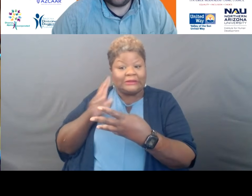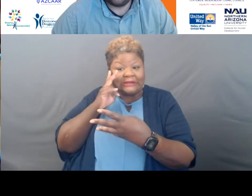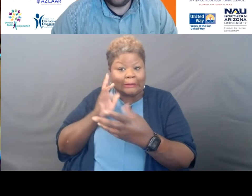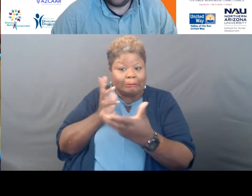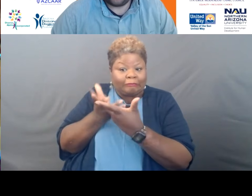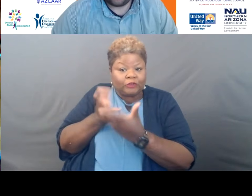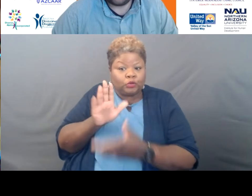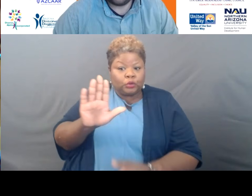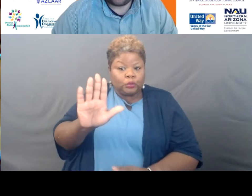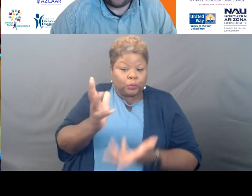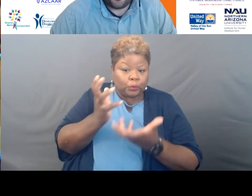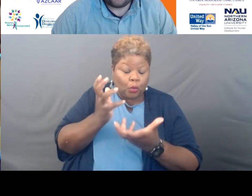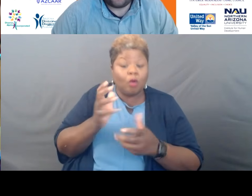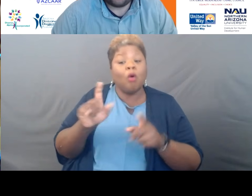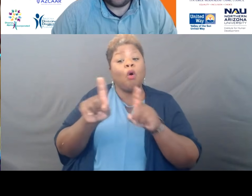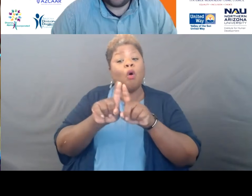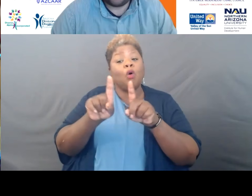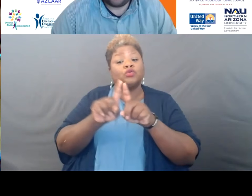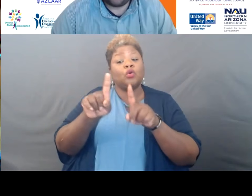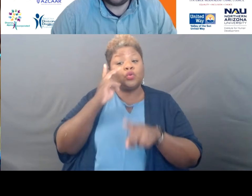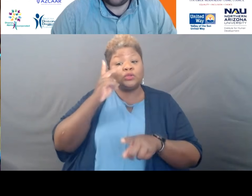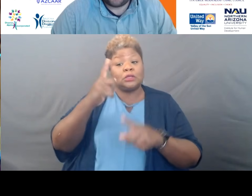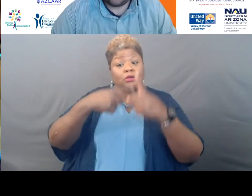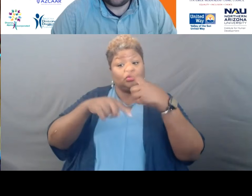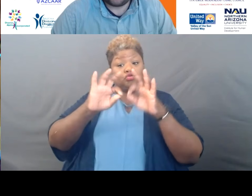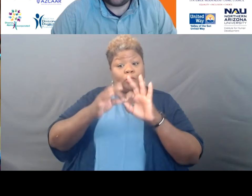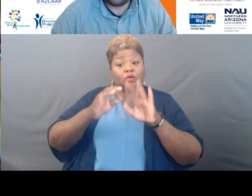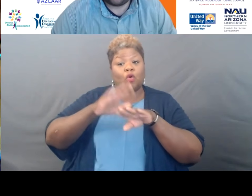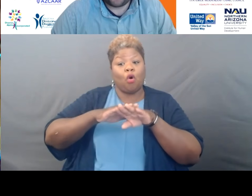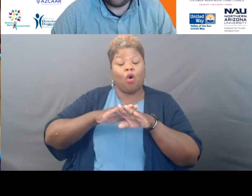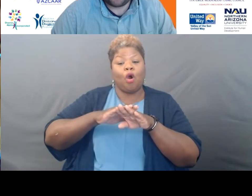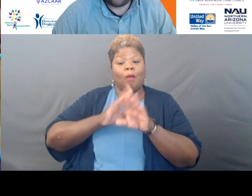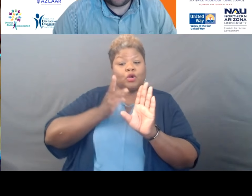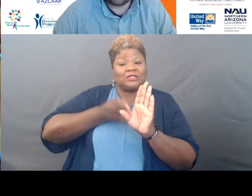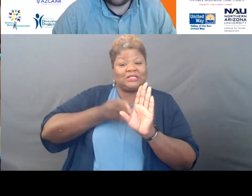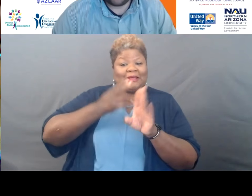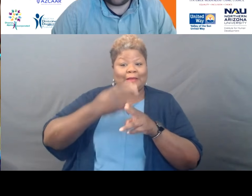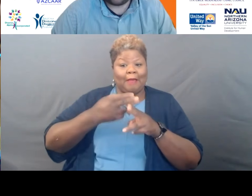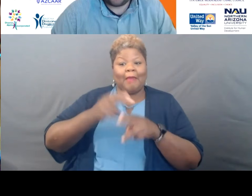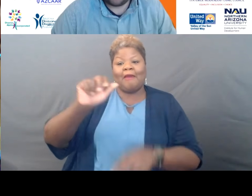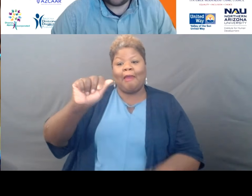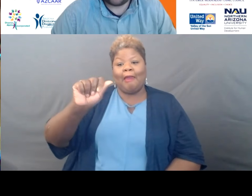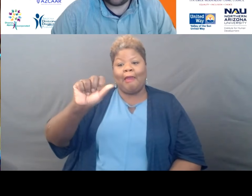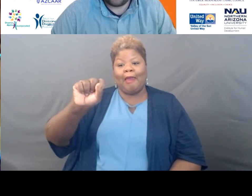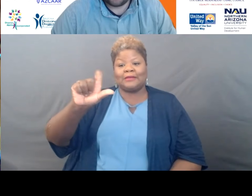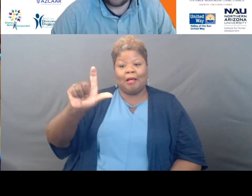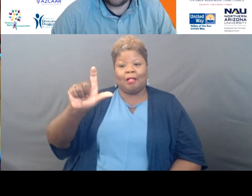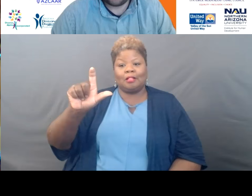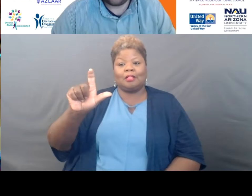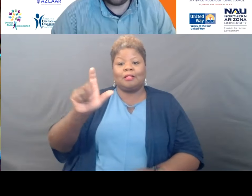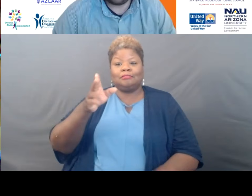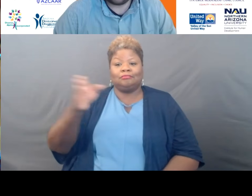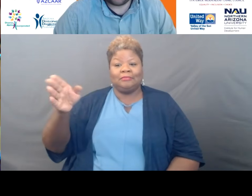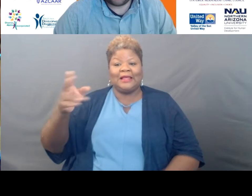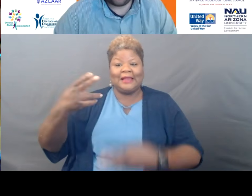you. You can also find the ASL interpreters in the participant list. They should be at the top. They have ASL at the beginning of their names, their co-hosts.